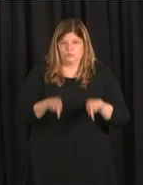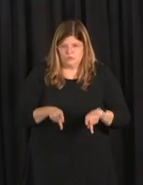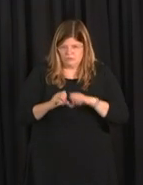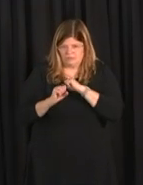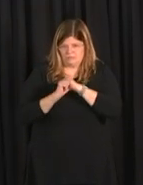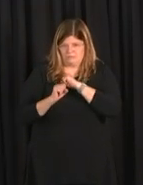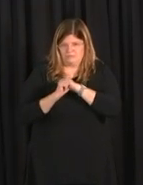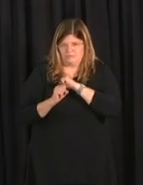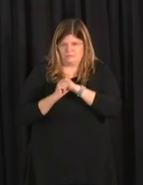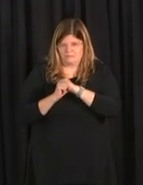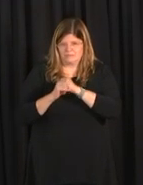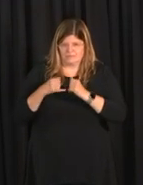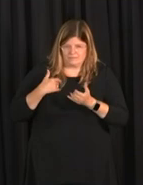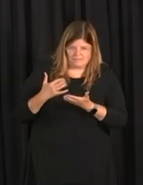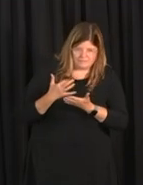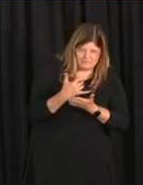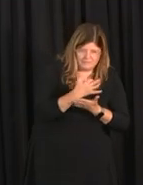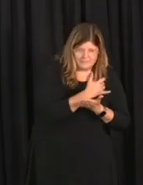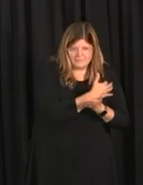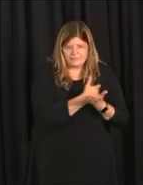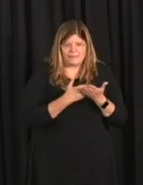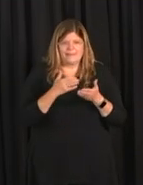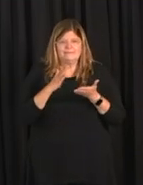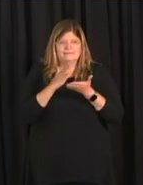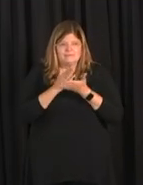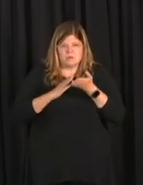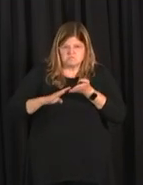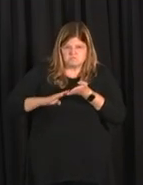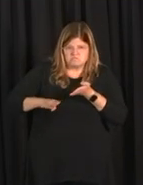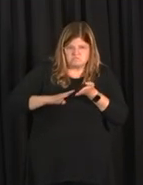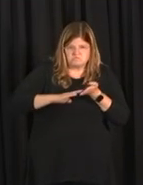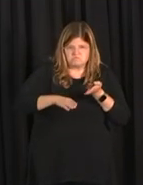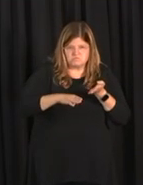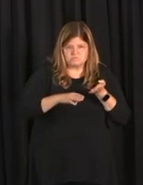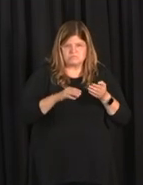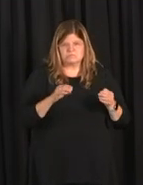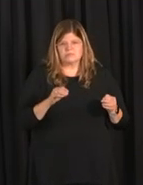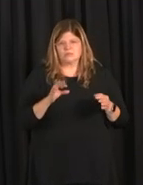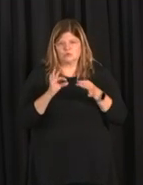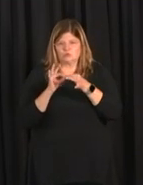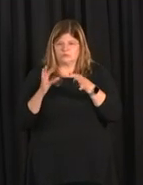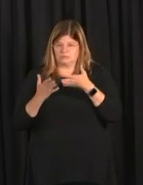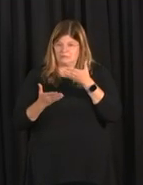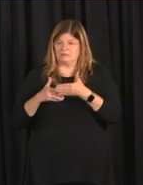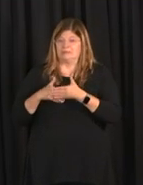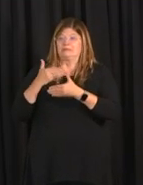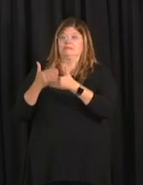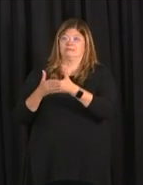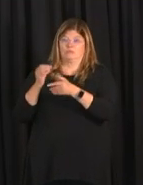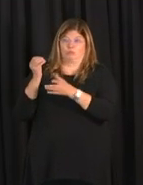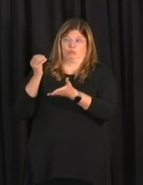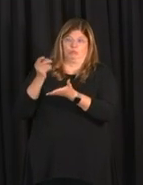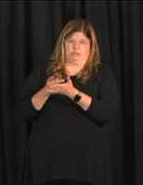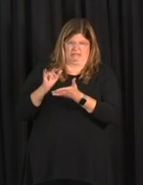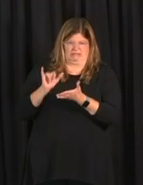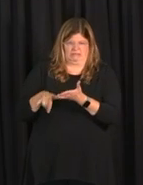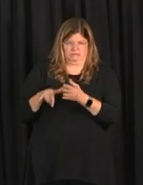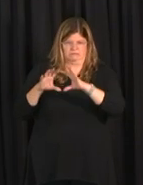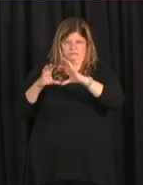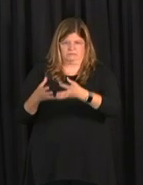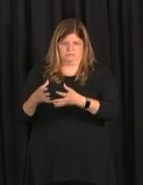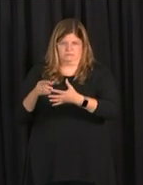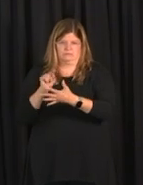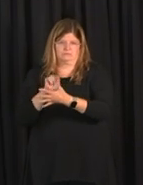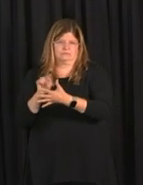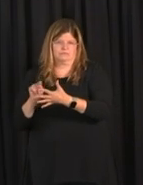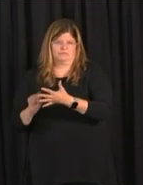well, and in fact, we collected some waivers at the time. So I think that would be the next group that we would look